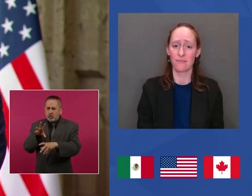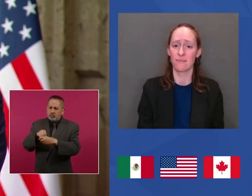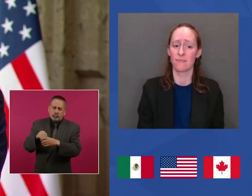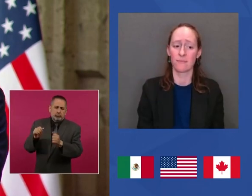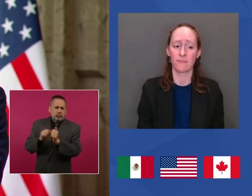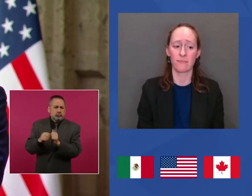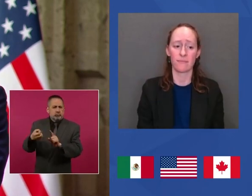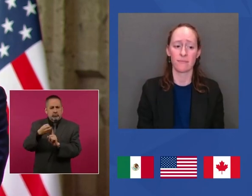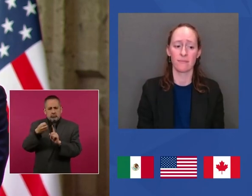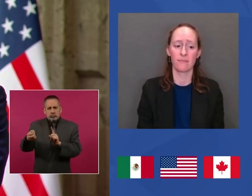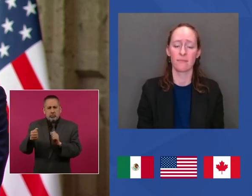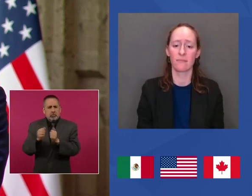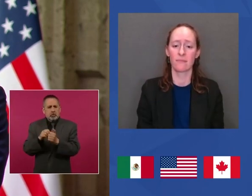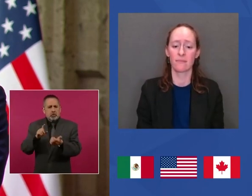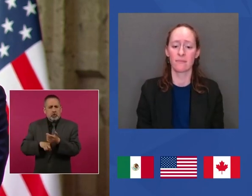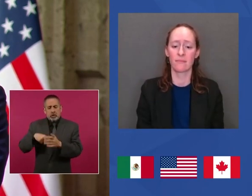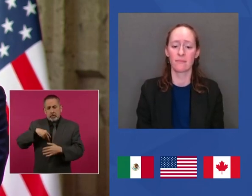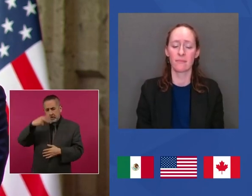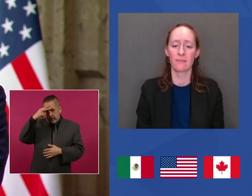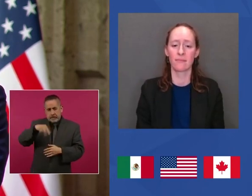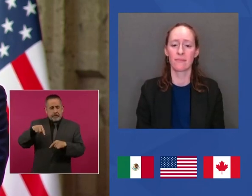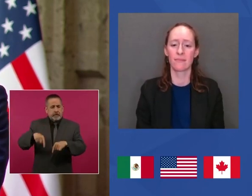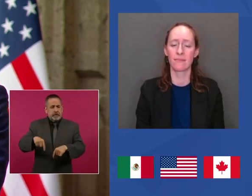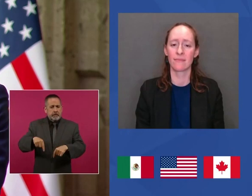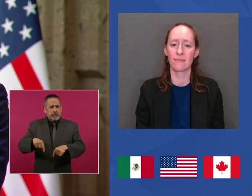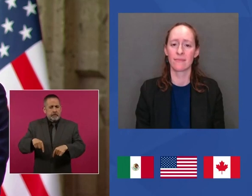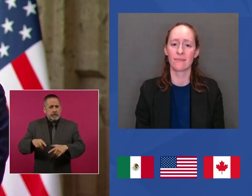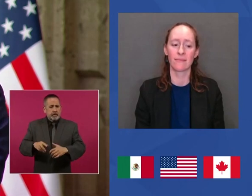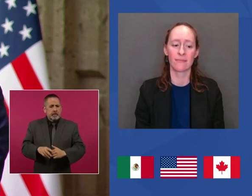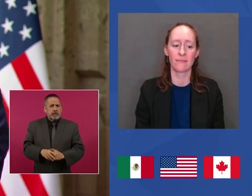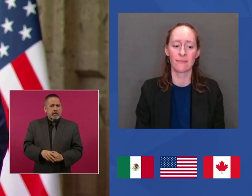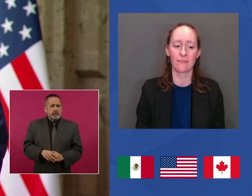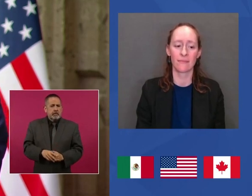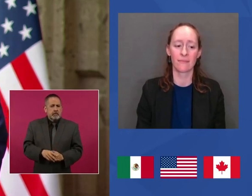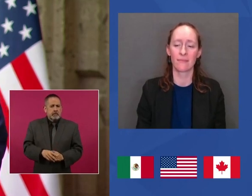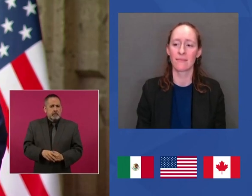in an organized manner. In the case of Mexico,